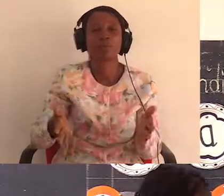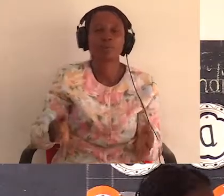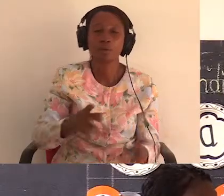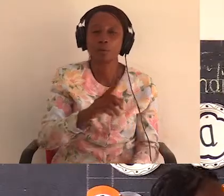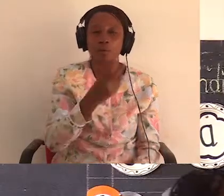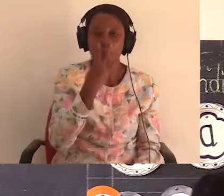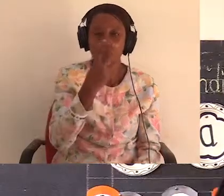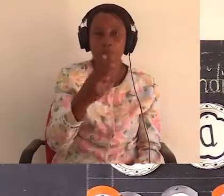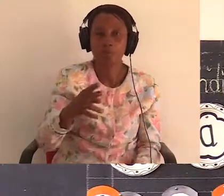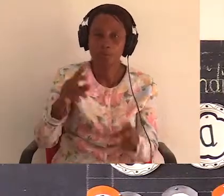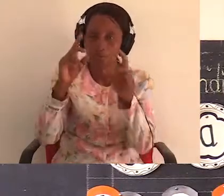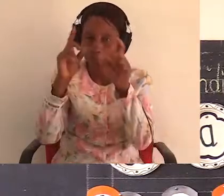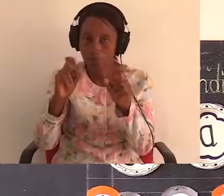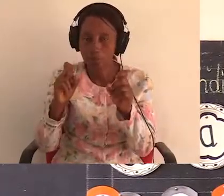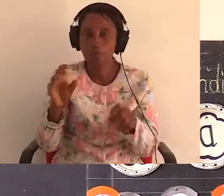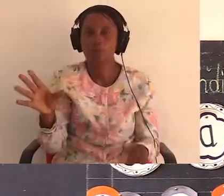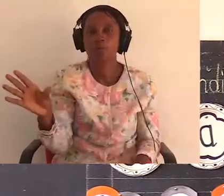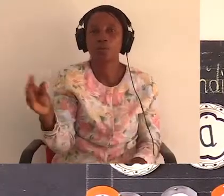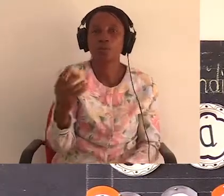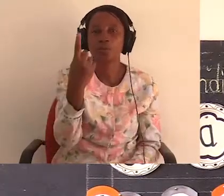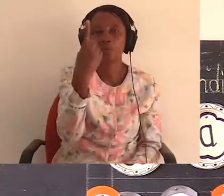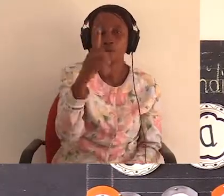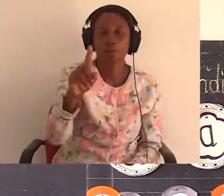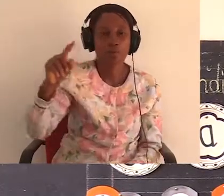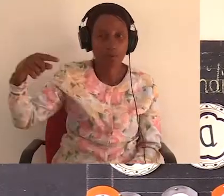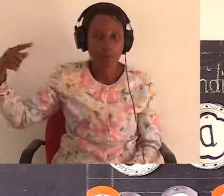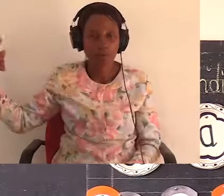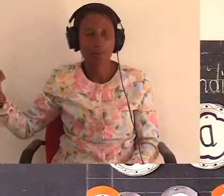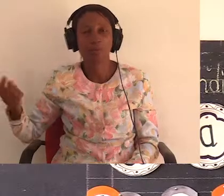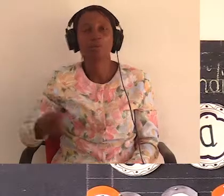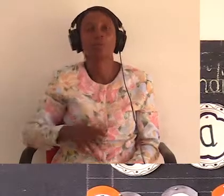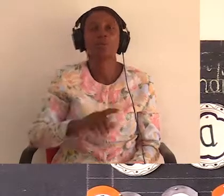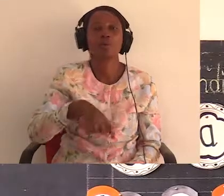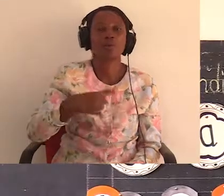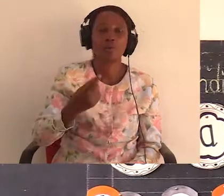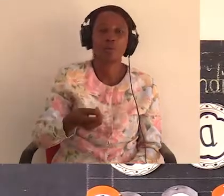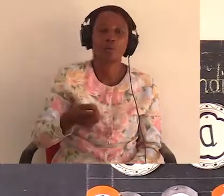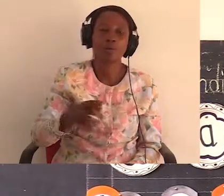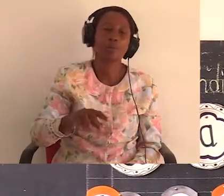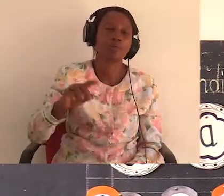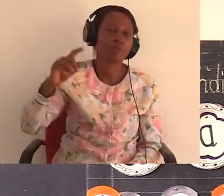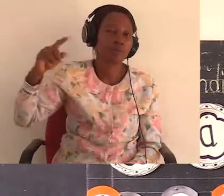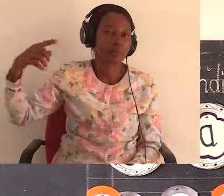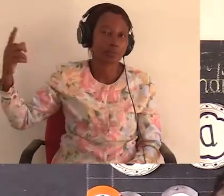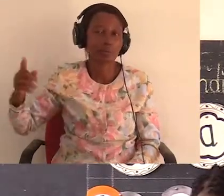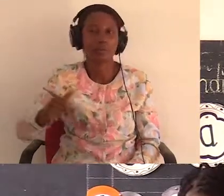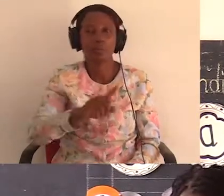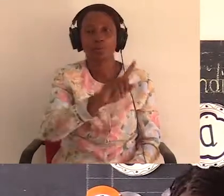at pictures with initial sounds of the sound that we are learning